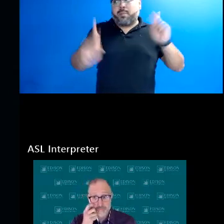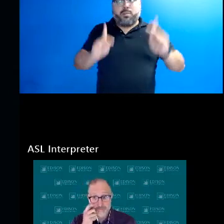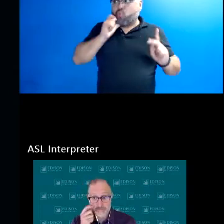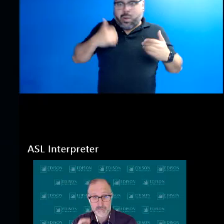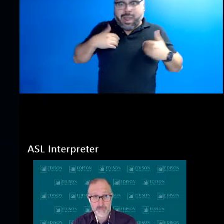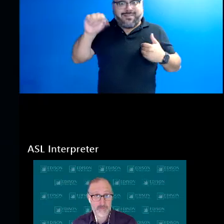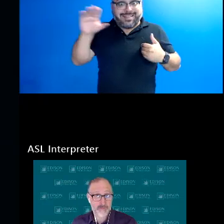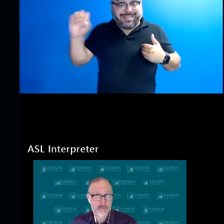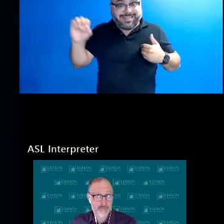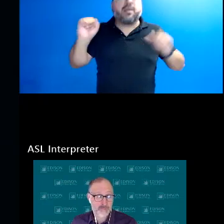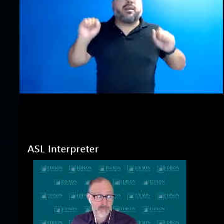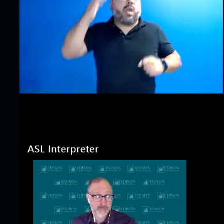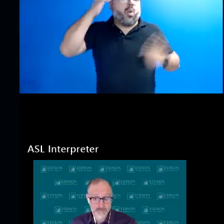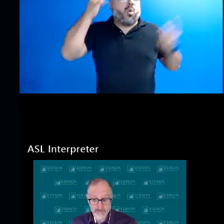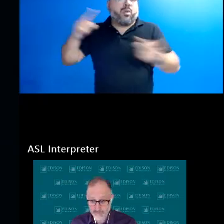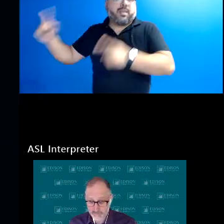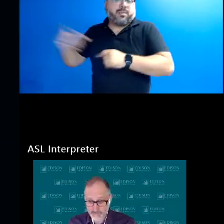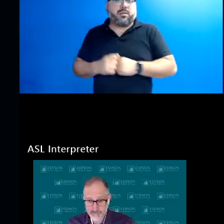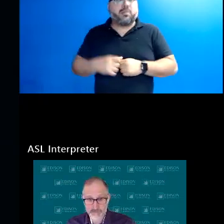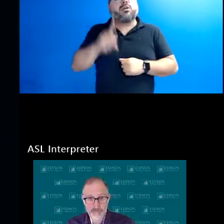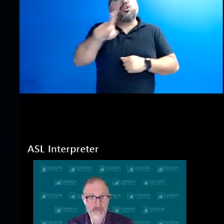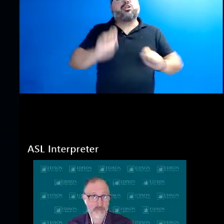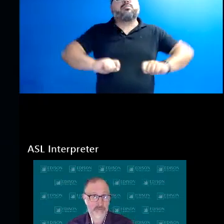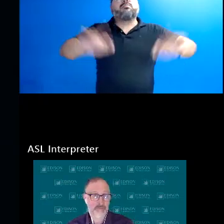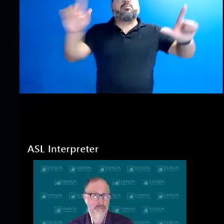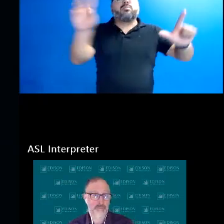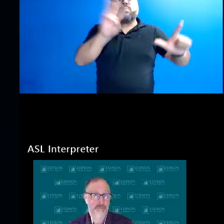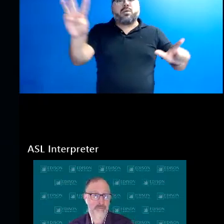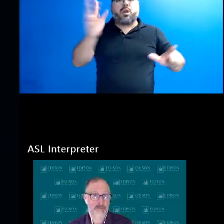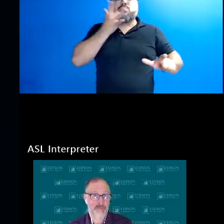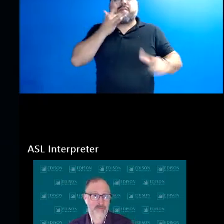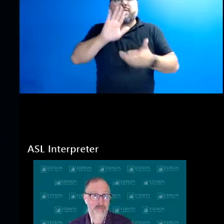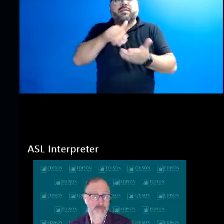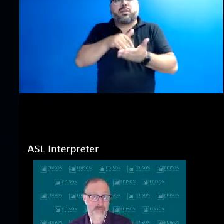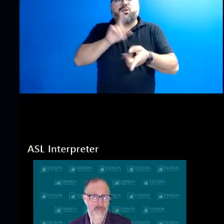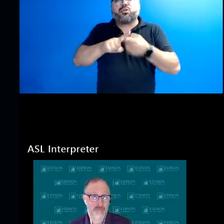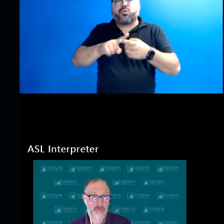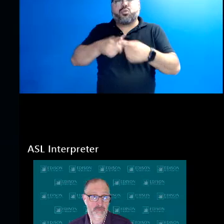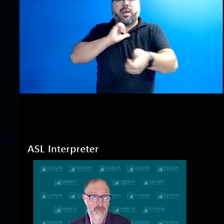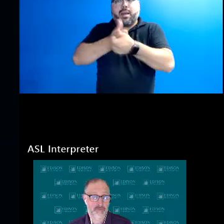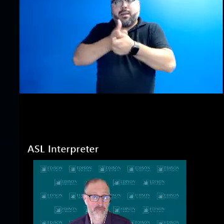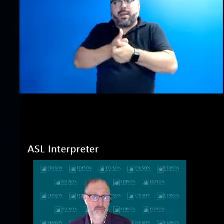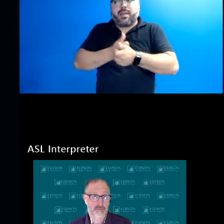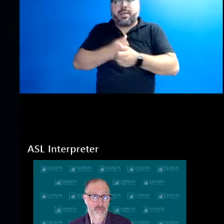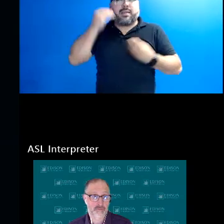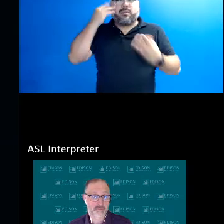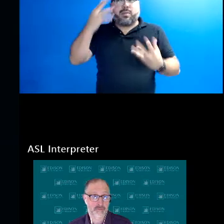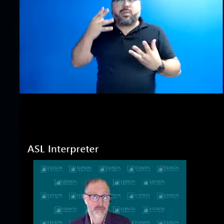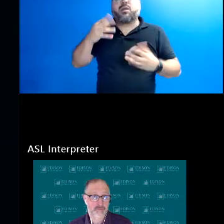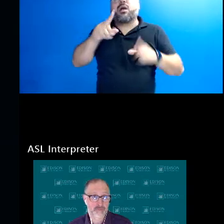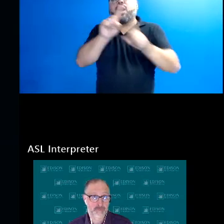informed. Customers should visit the SCE Customer Preference Center to update their contact information and manage how they